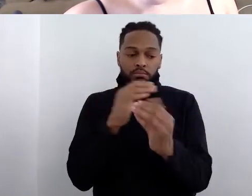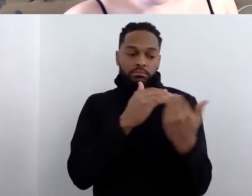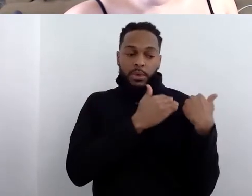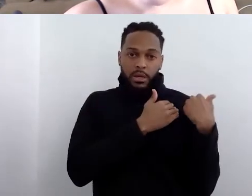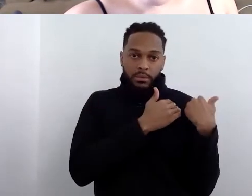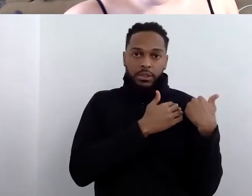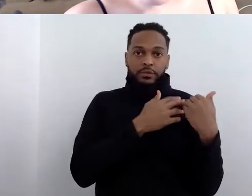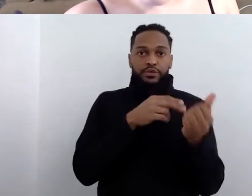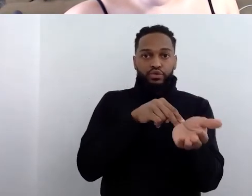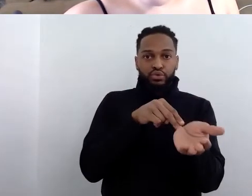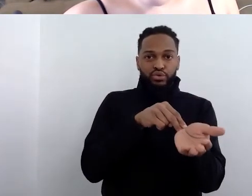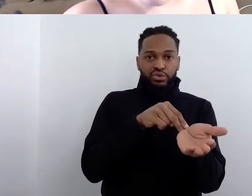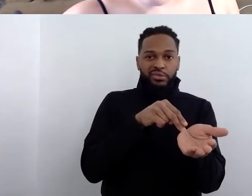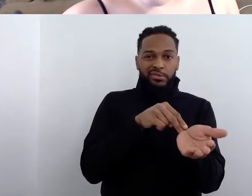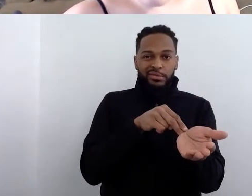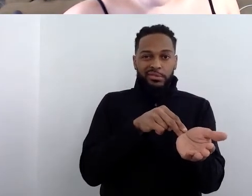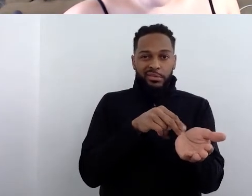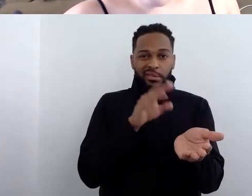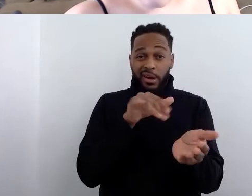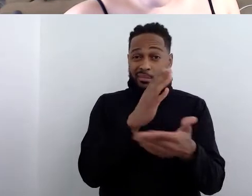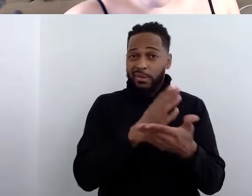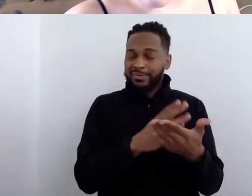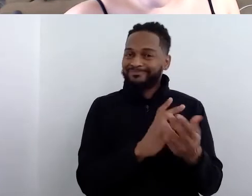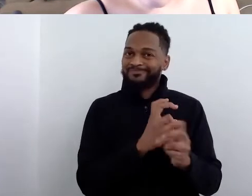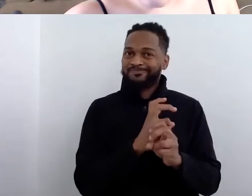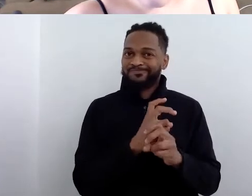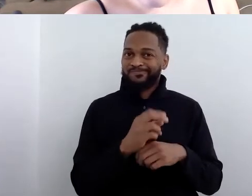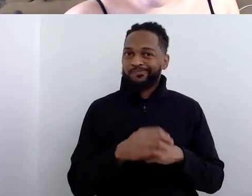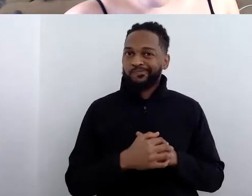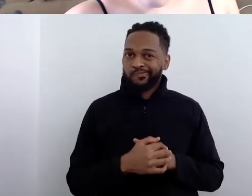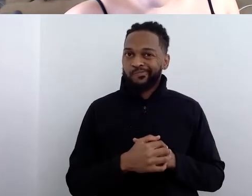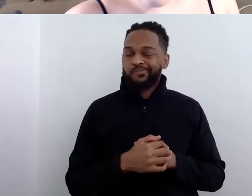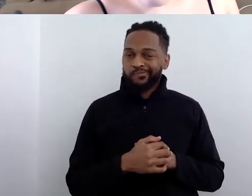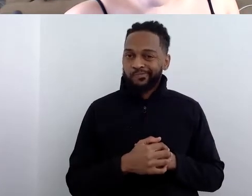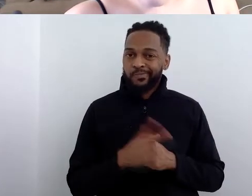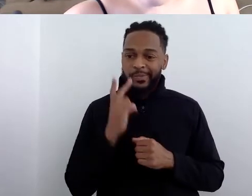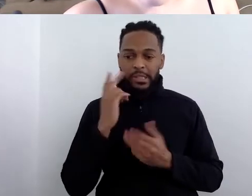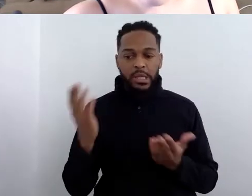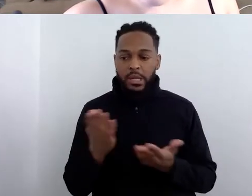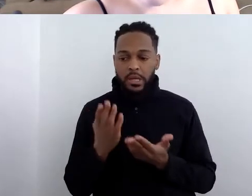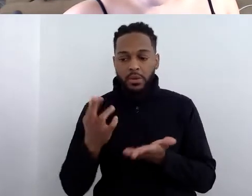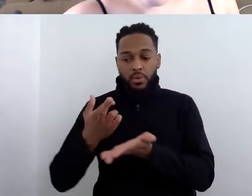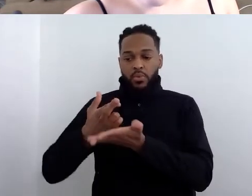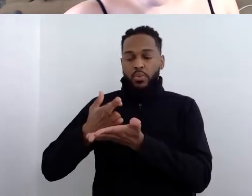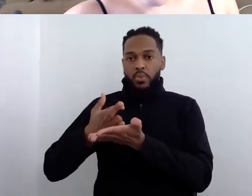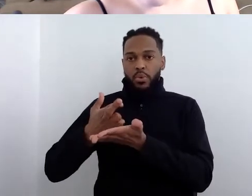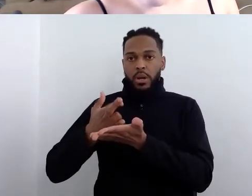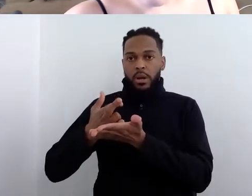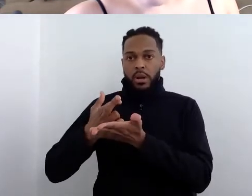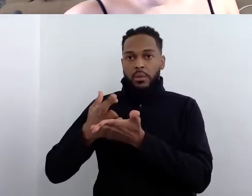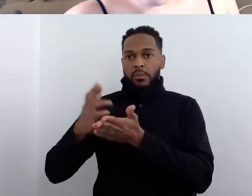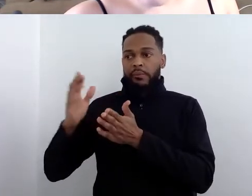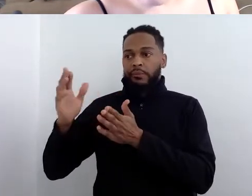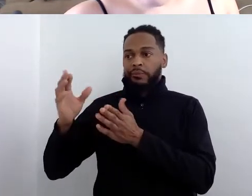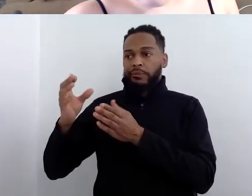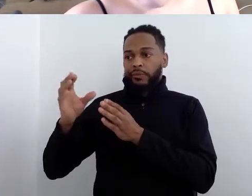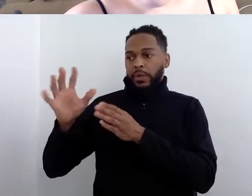that's the part I'm most worried about, because we've seen it here, even on the rehab unit. Some nurses have quit